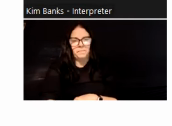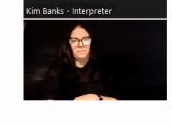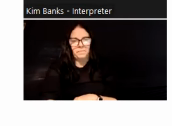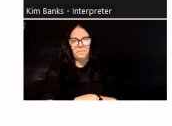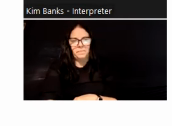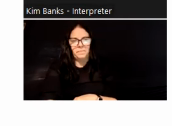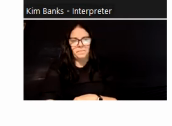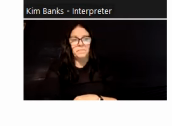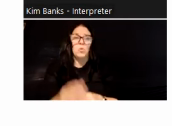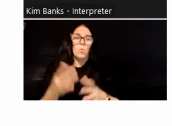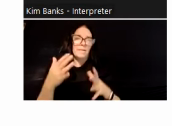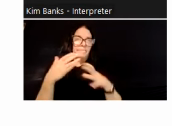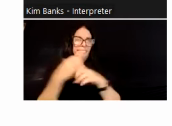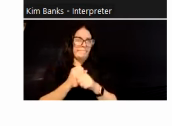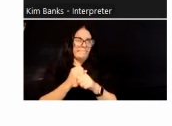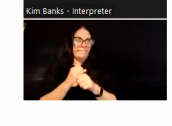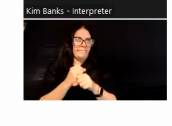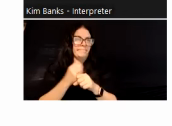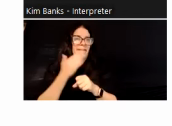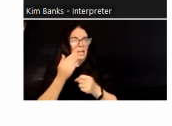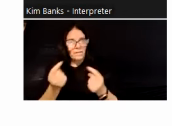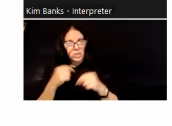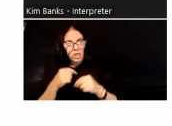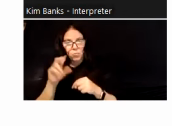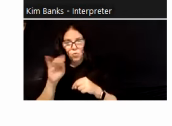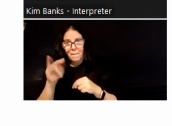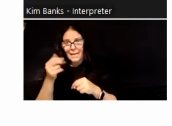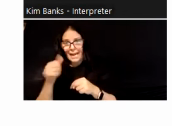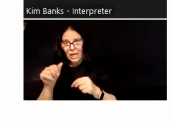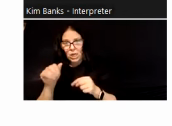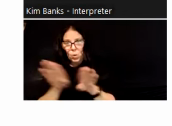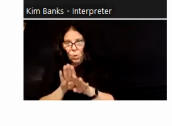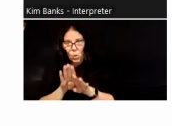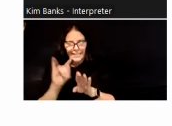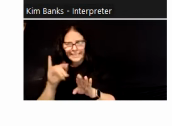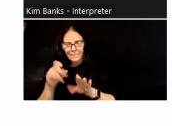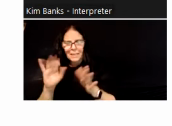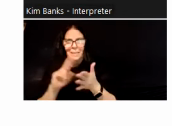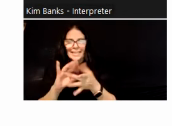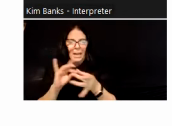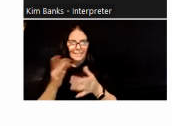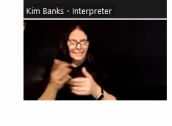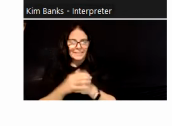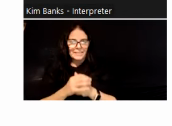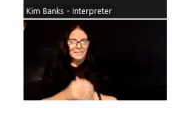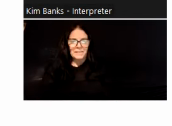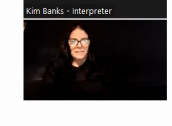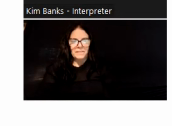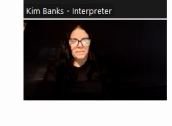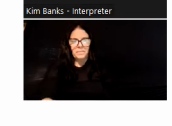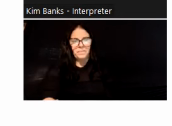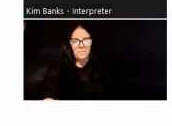So briefly, again, thank you for coming. Robin, any closing tips or closing comments?